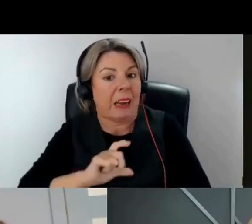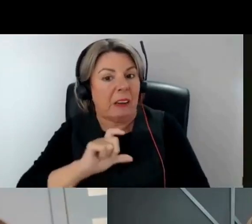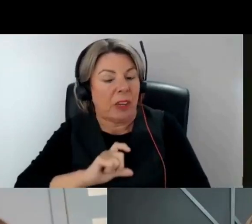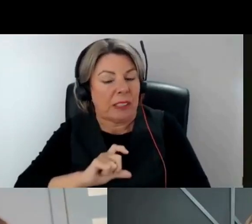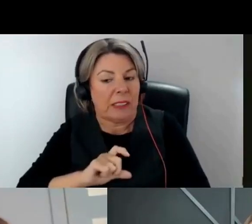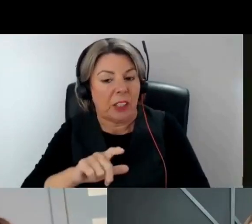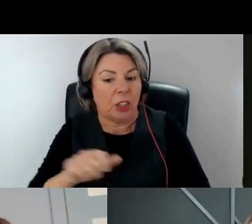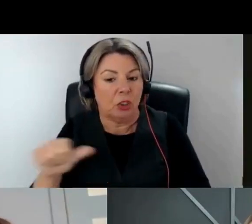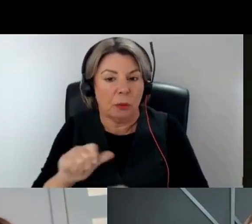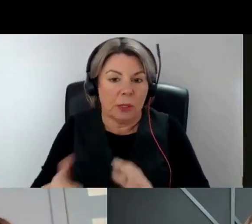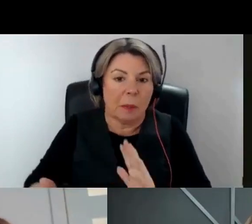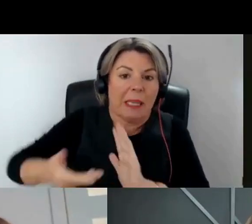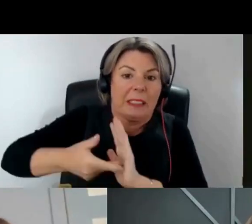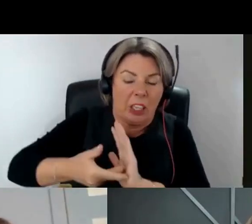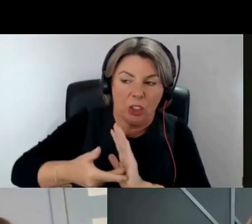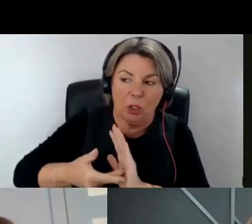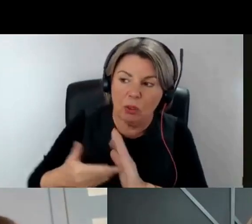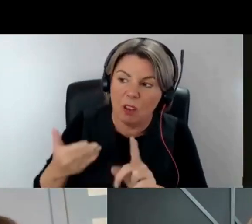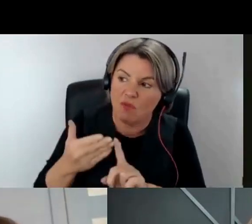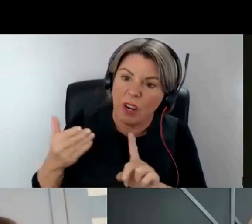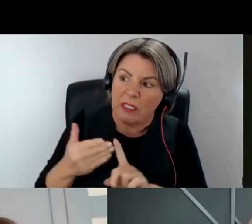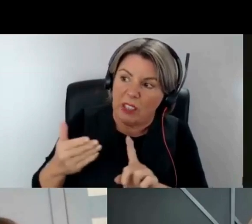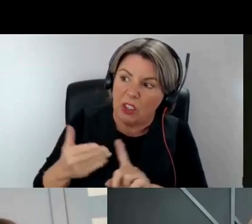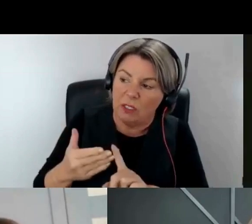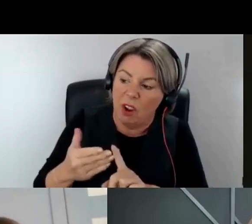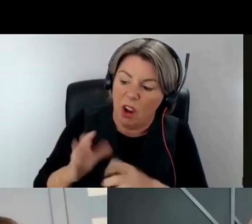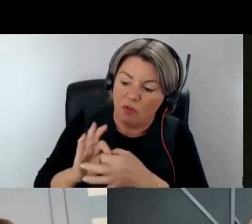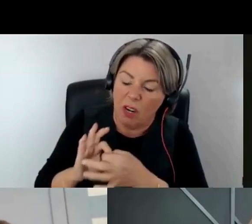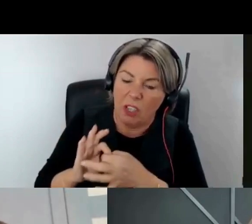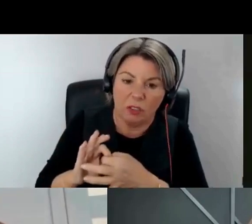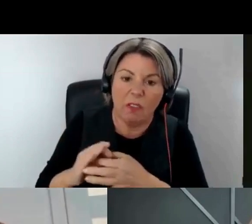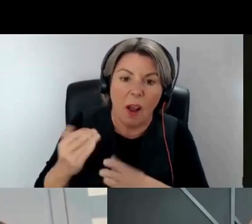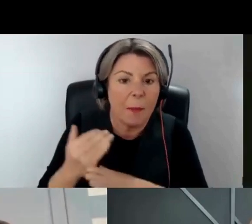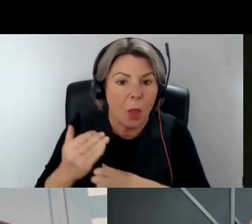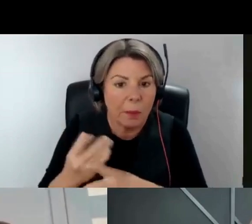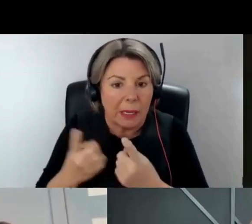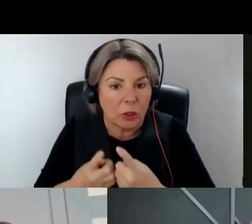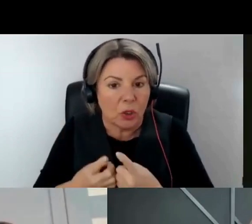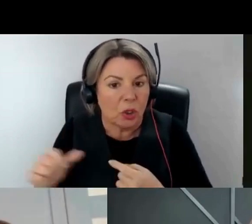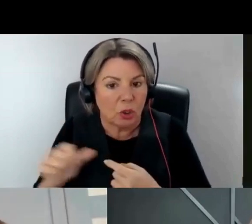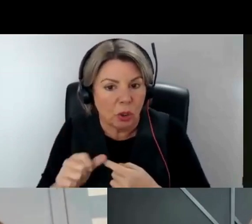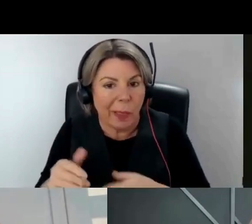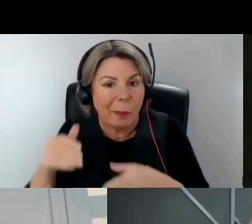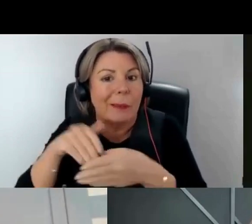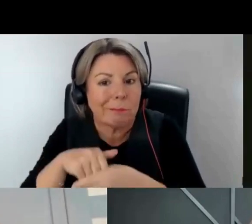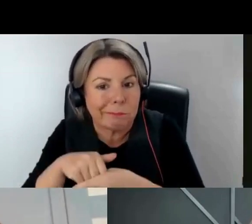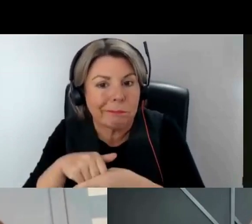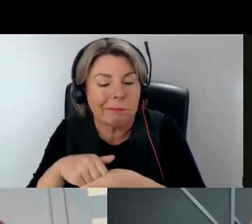sort of additional recognition, particularly in relation to employment issues?